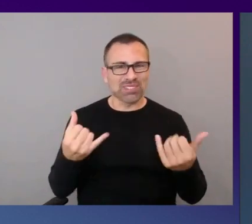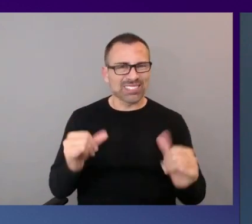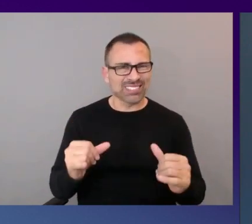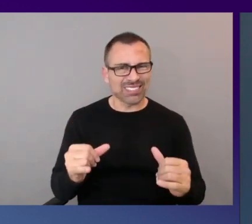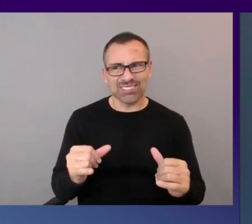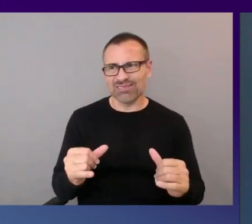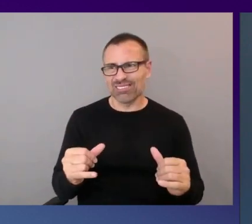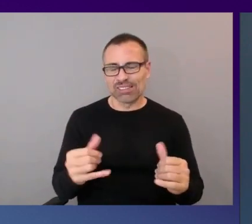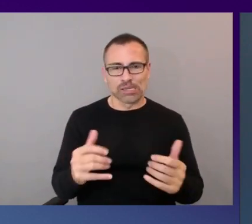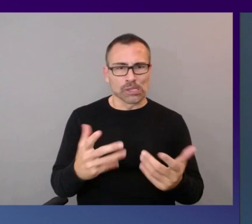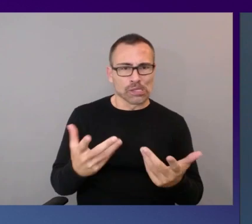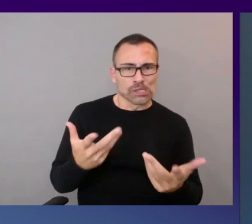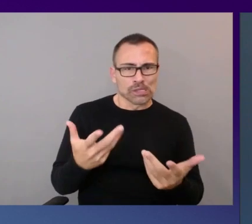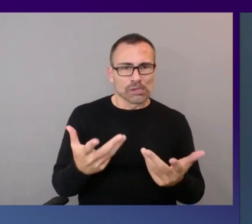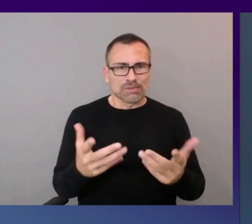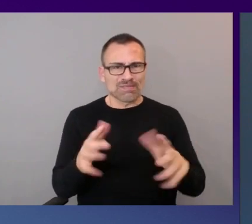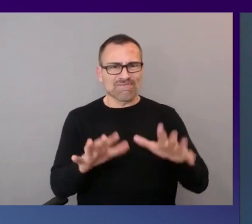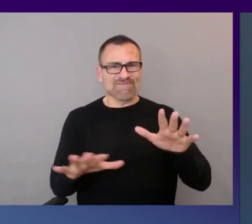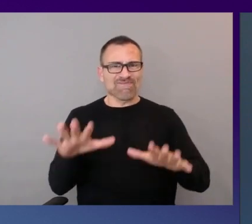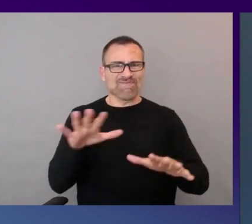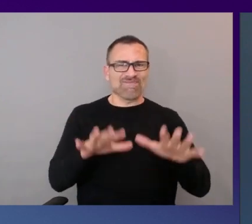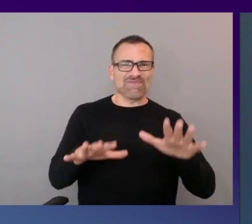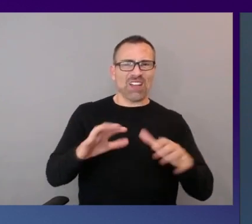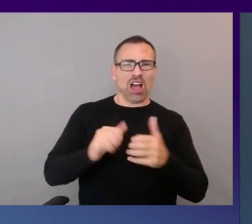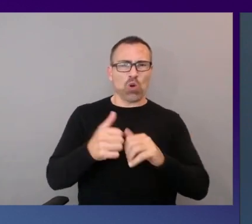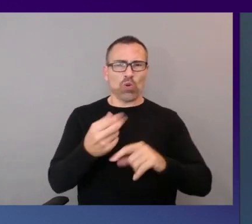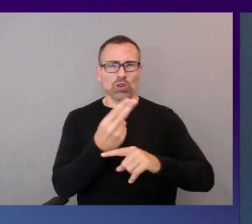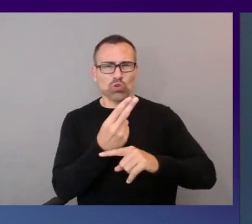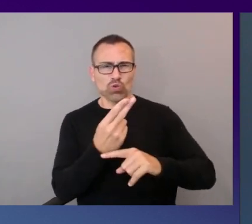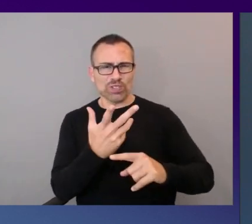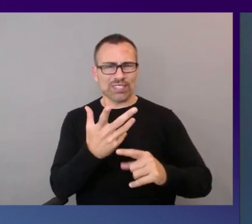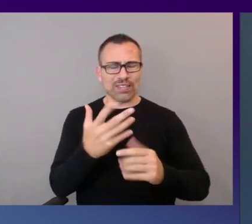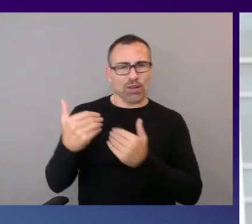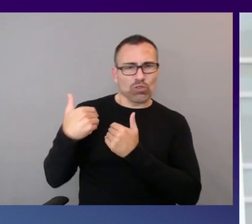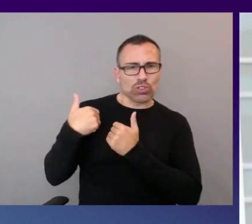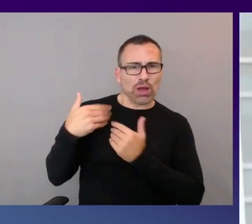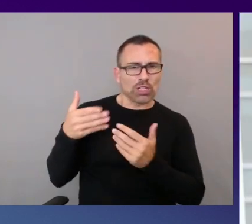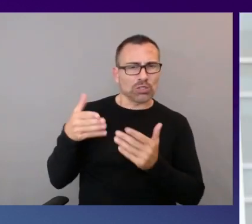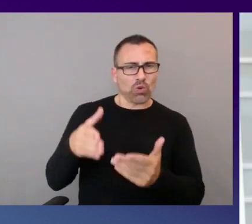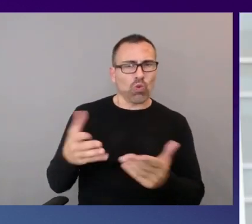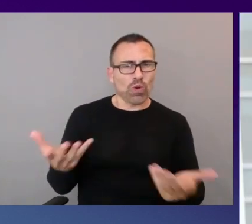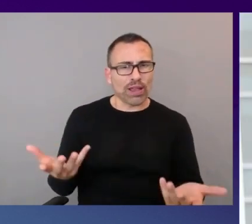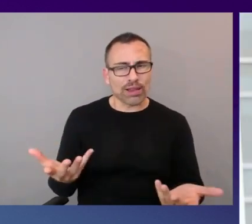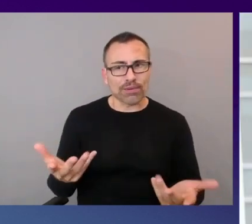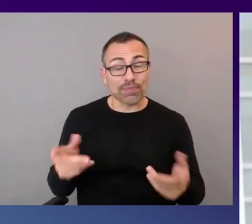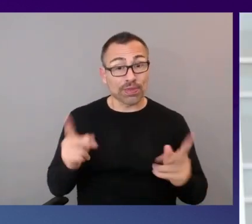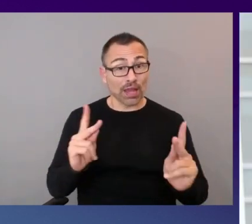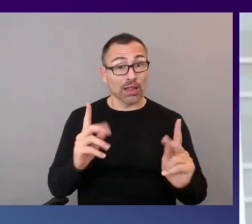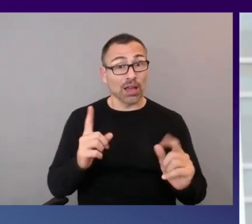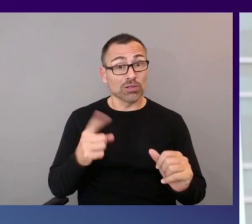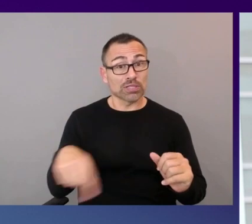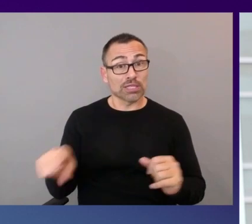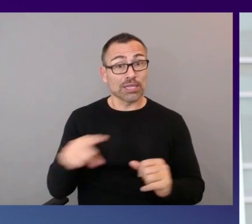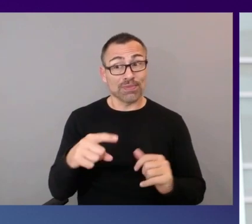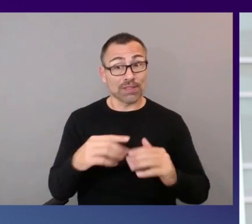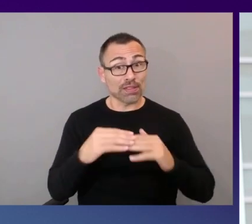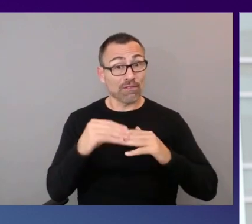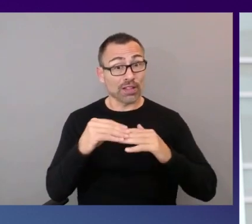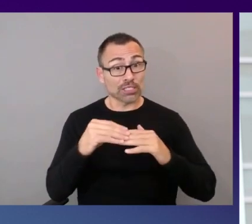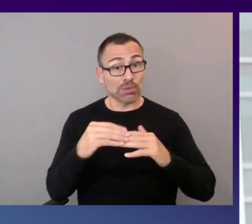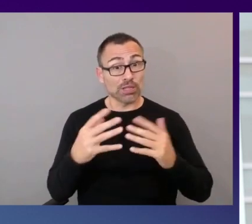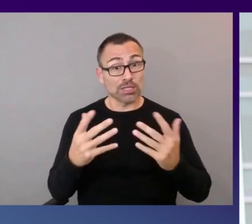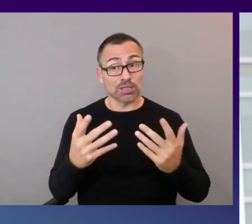use it and how do they do it in a responsible way that allows them the flexibility of being able